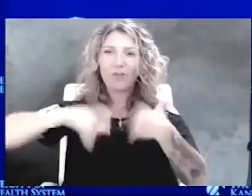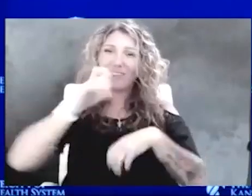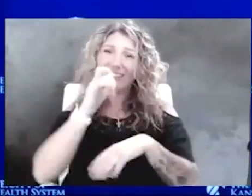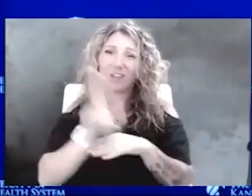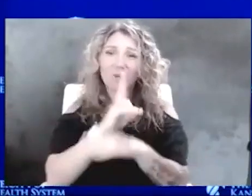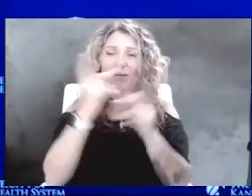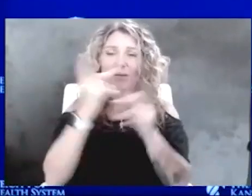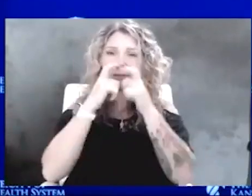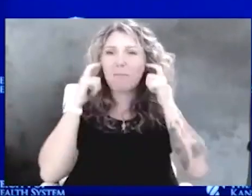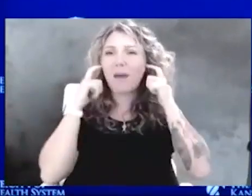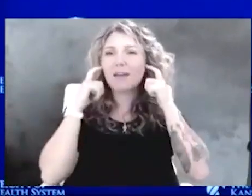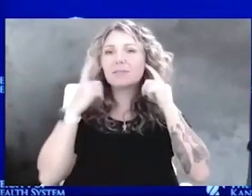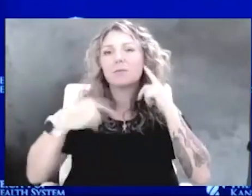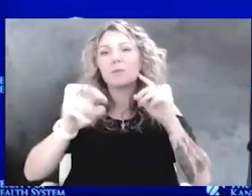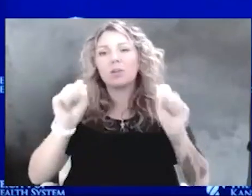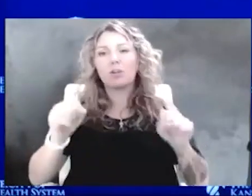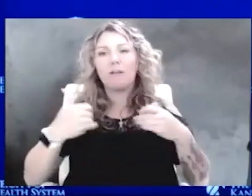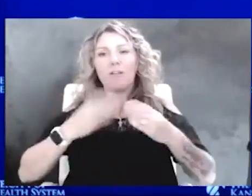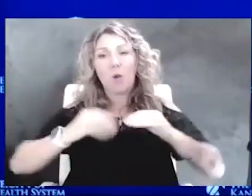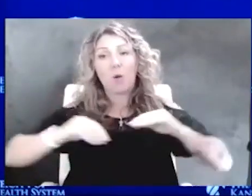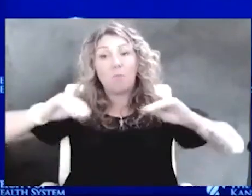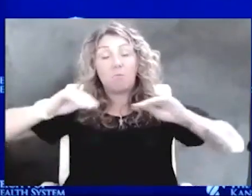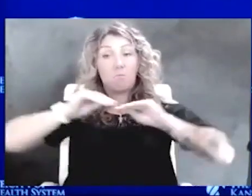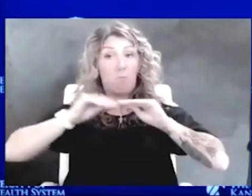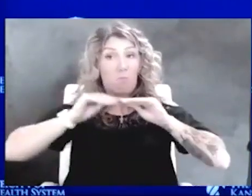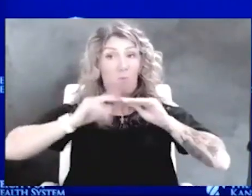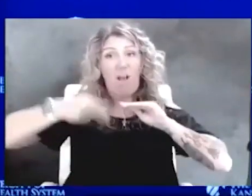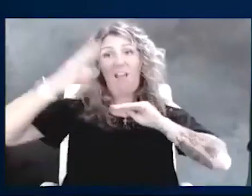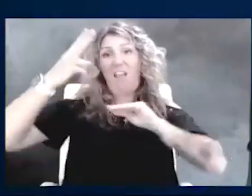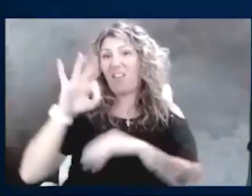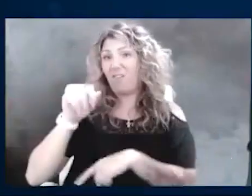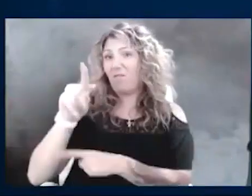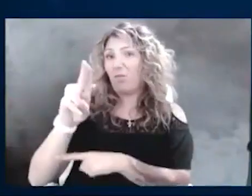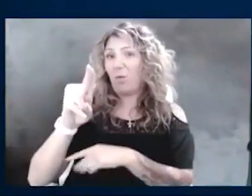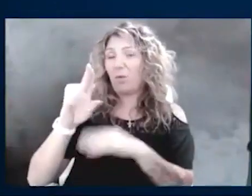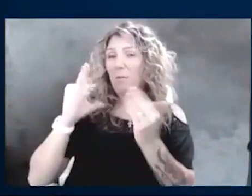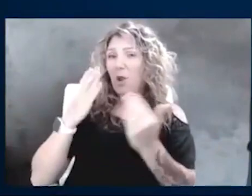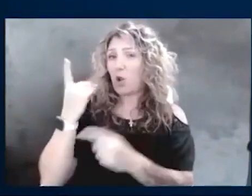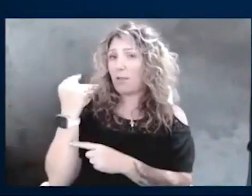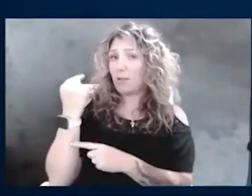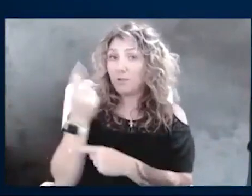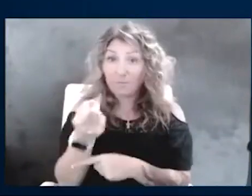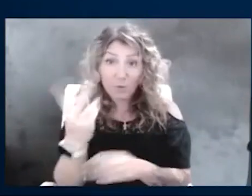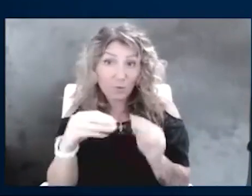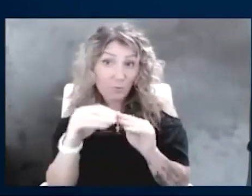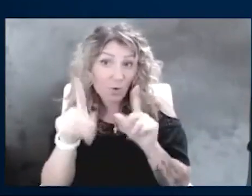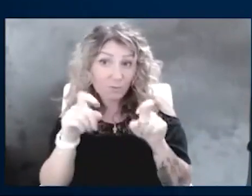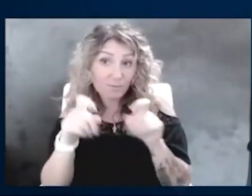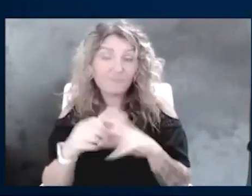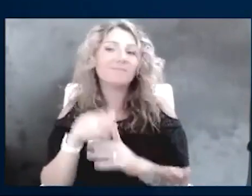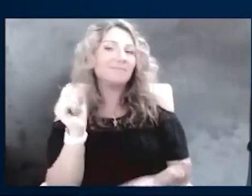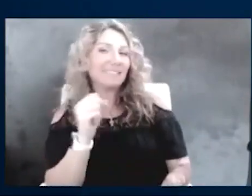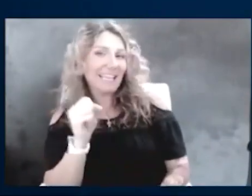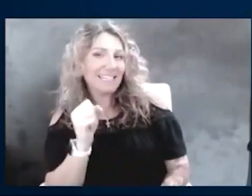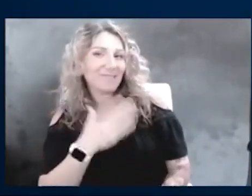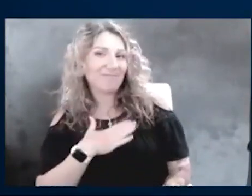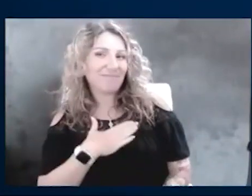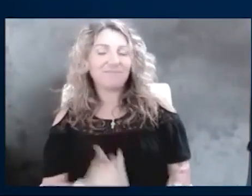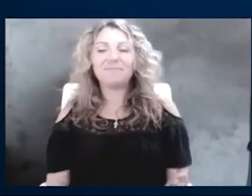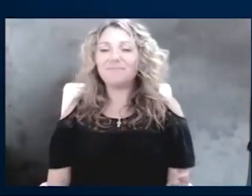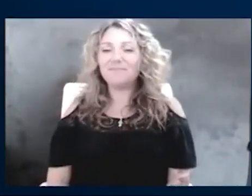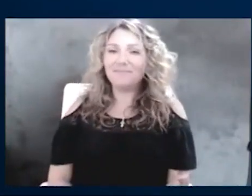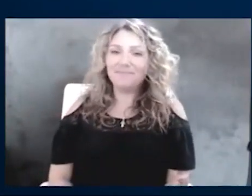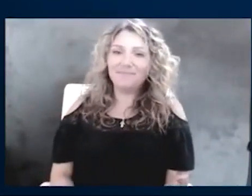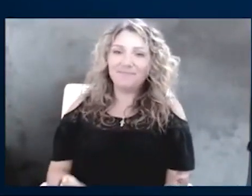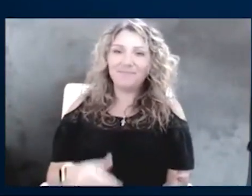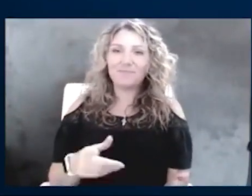certainly could have much more activity than we did last year. Couple more questions, Dr. Stites. Yes, ma'am. Let's do it. Okay, Marty said. We'll go quick. Okay,